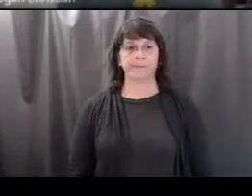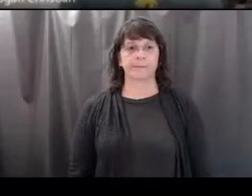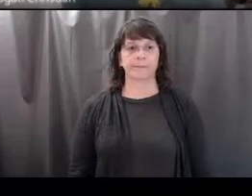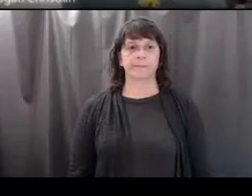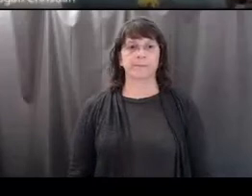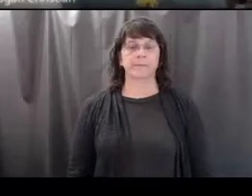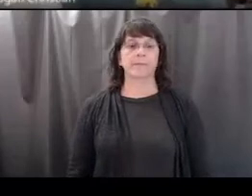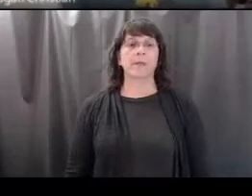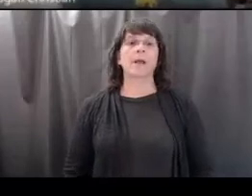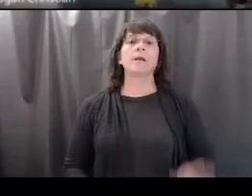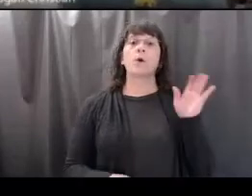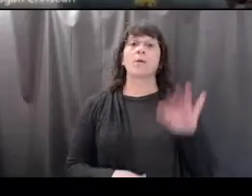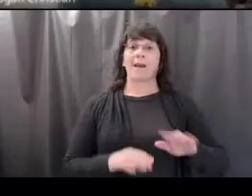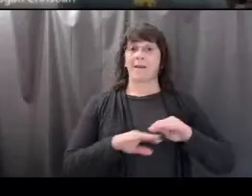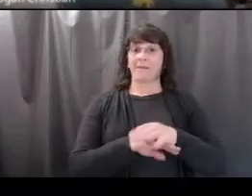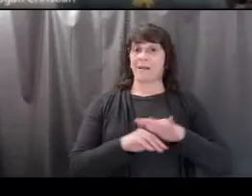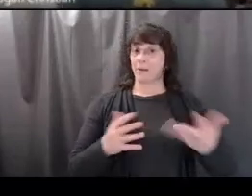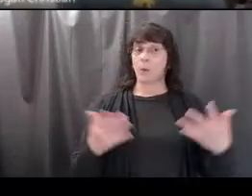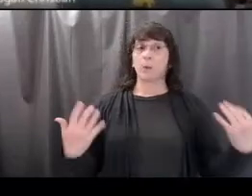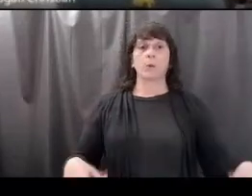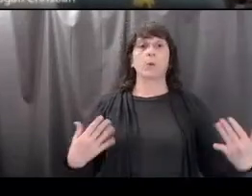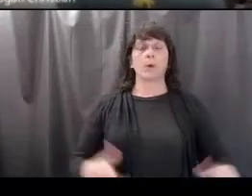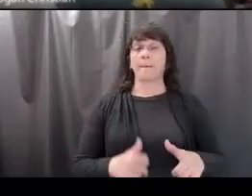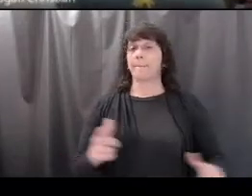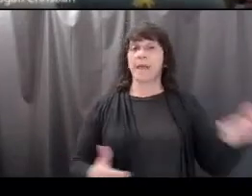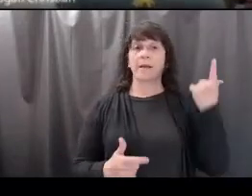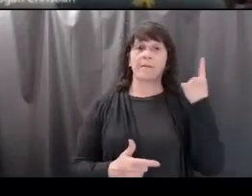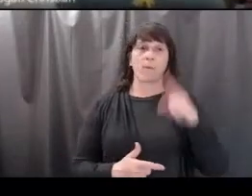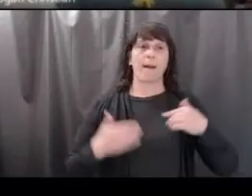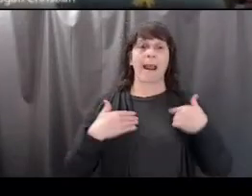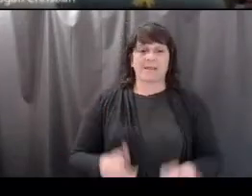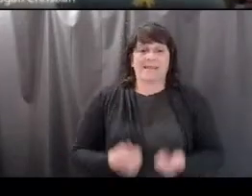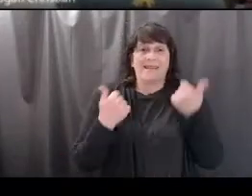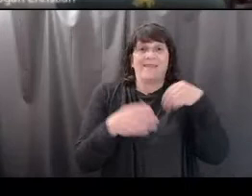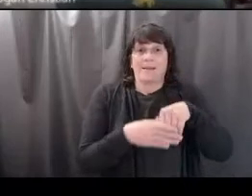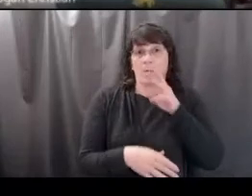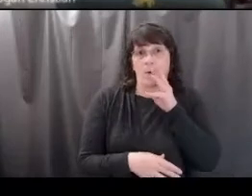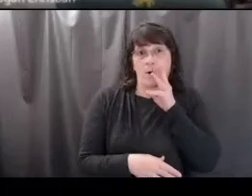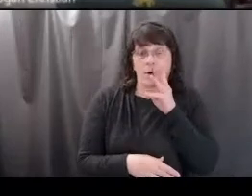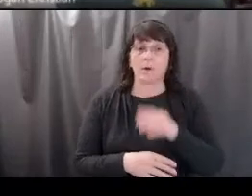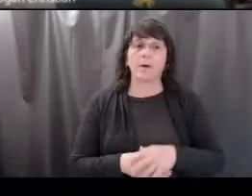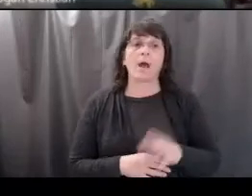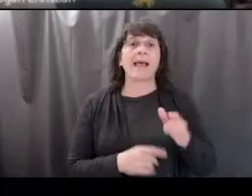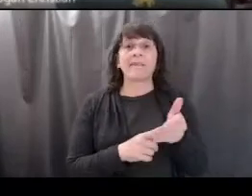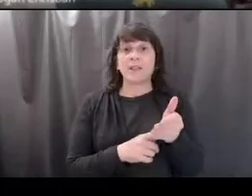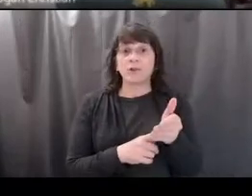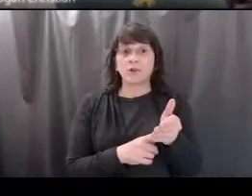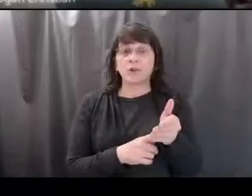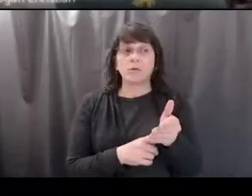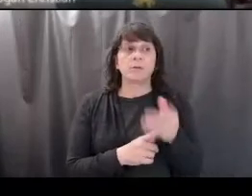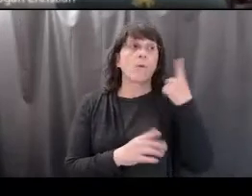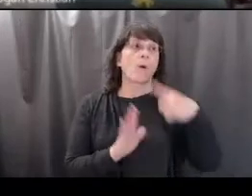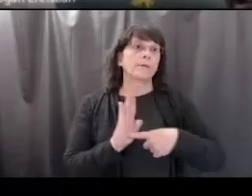So changes in stream flow have a big impact on aquatic organisms, especially organisms like fish. So